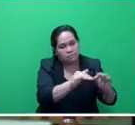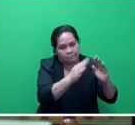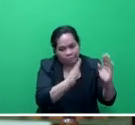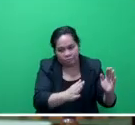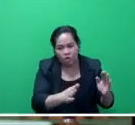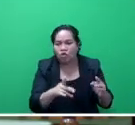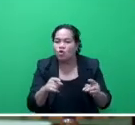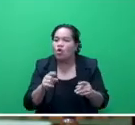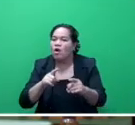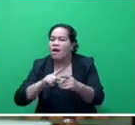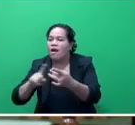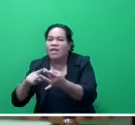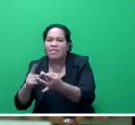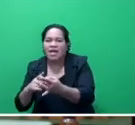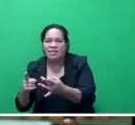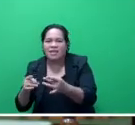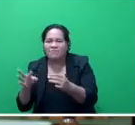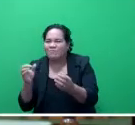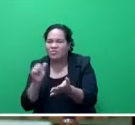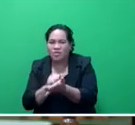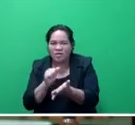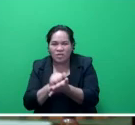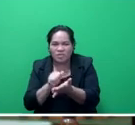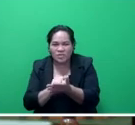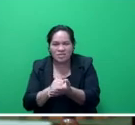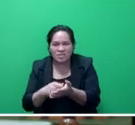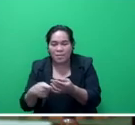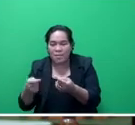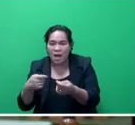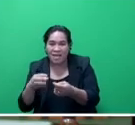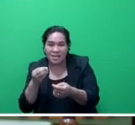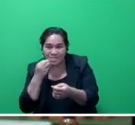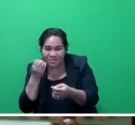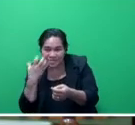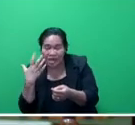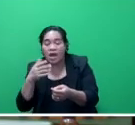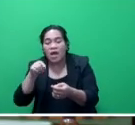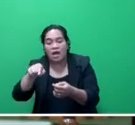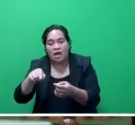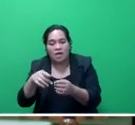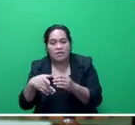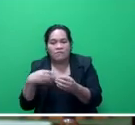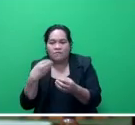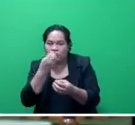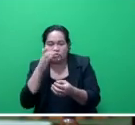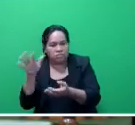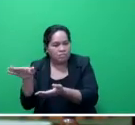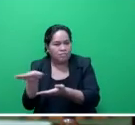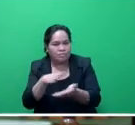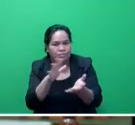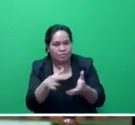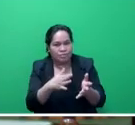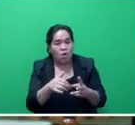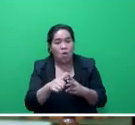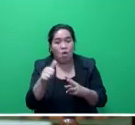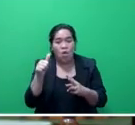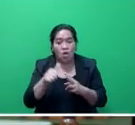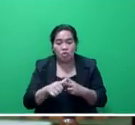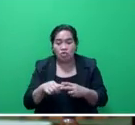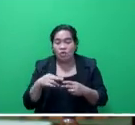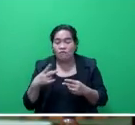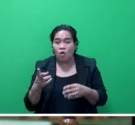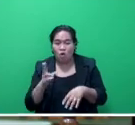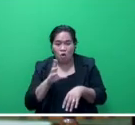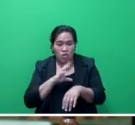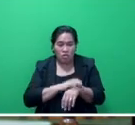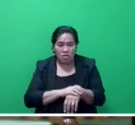through the outsourcing and engagement of the private sector. Government will also continue to provide health care through general practitioners so that Fijians who depend on public